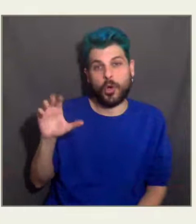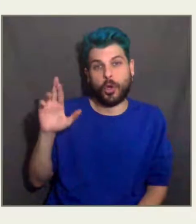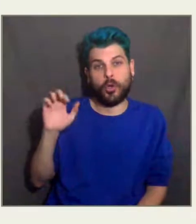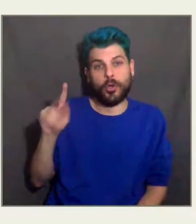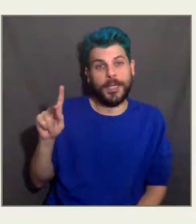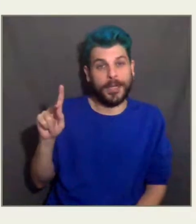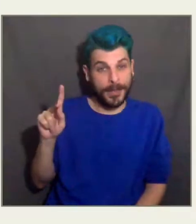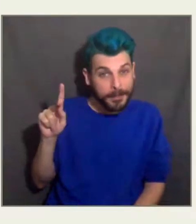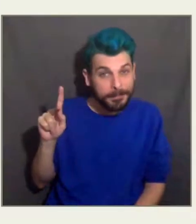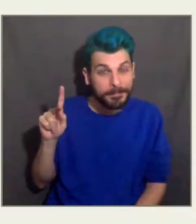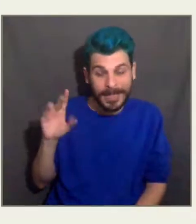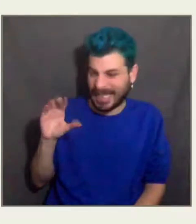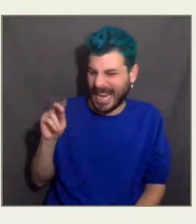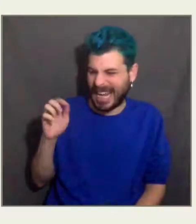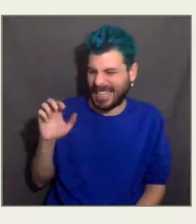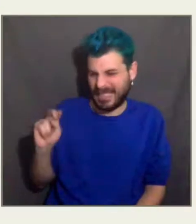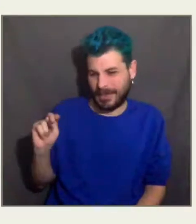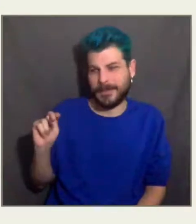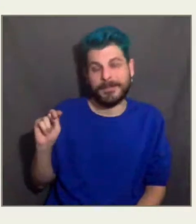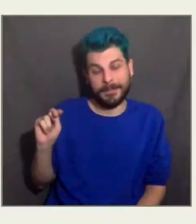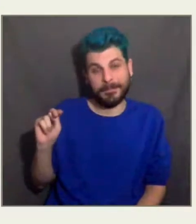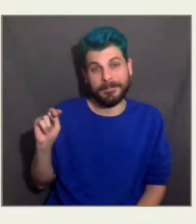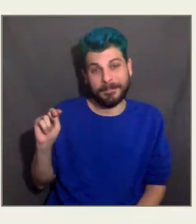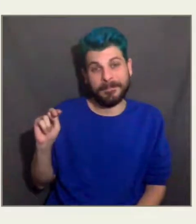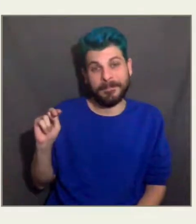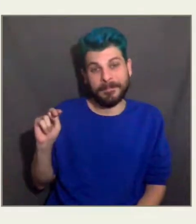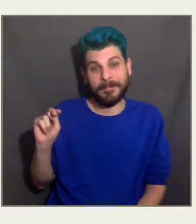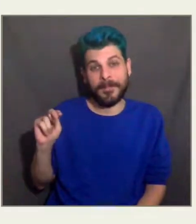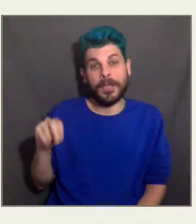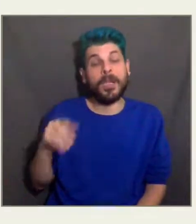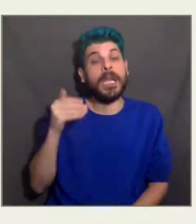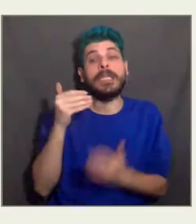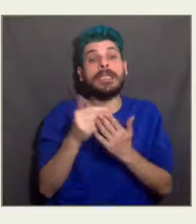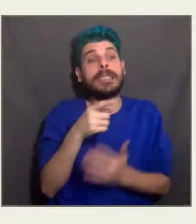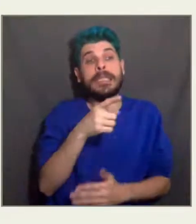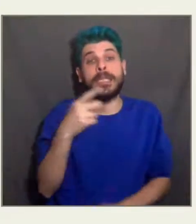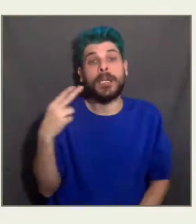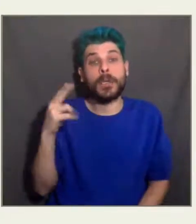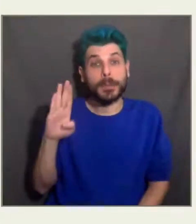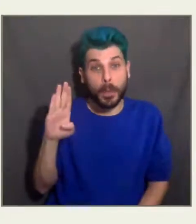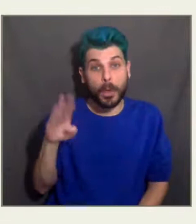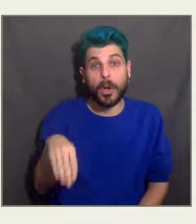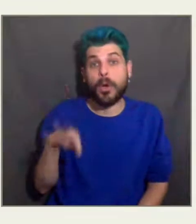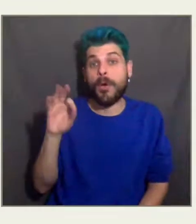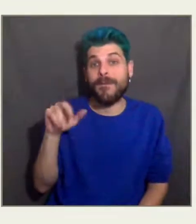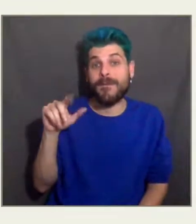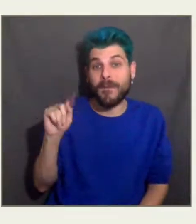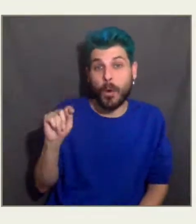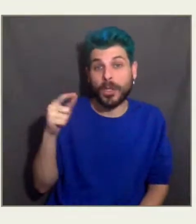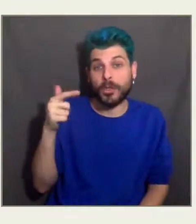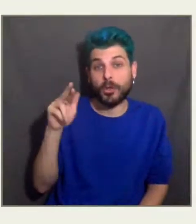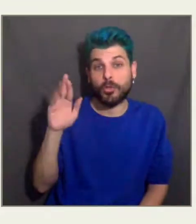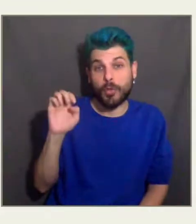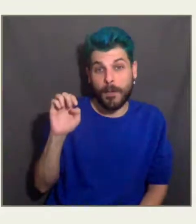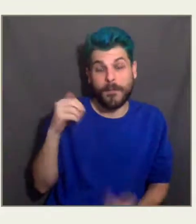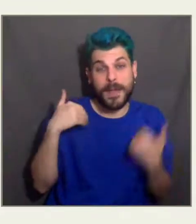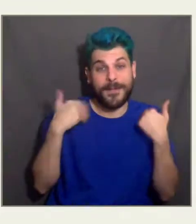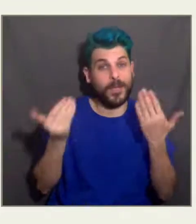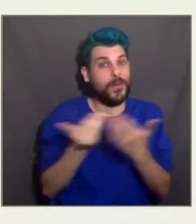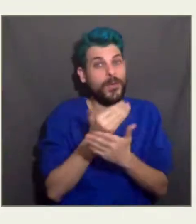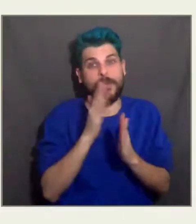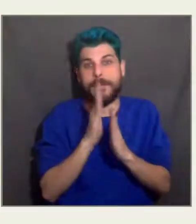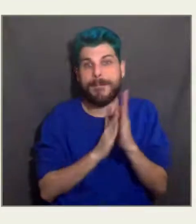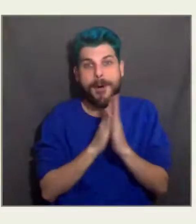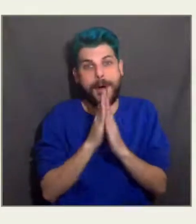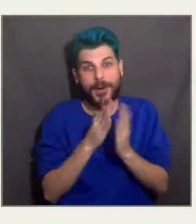a brand new park, just outside of Hillsborough and Forest Grove, and a brand new park just in Oregon City that we